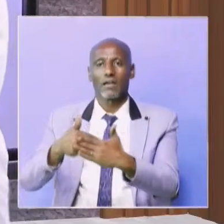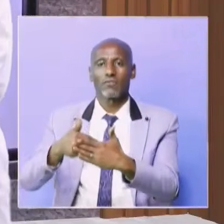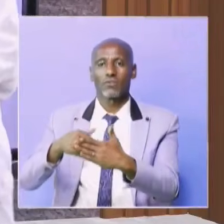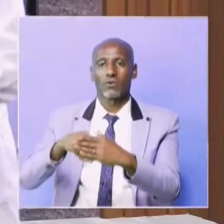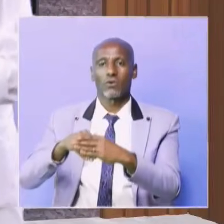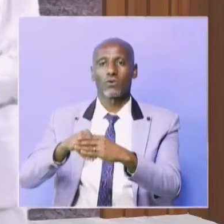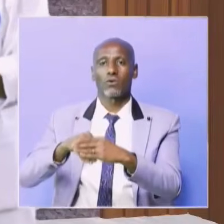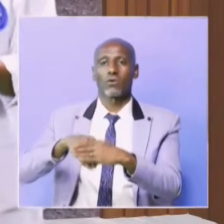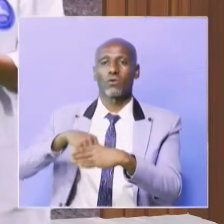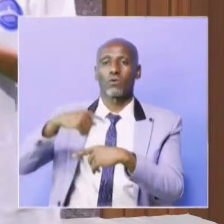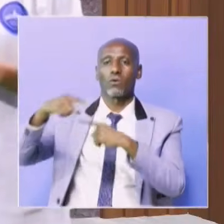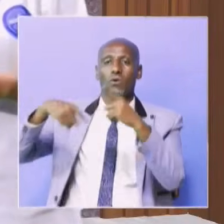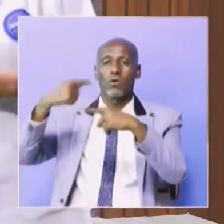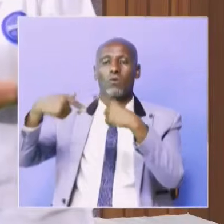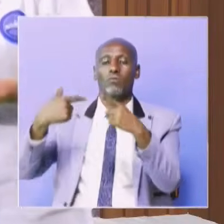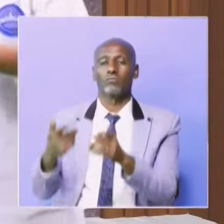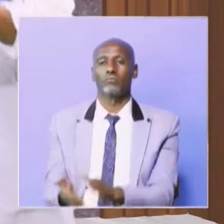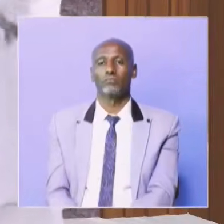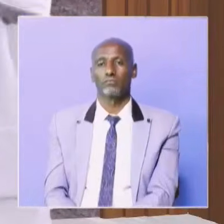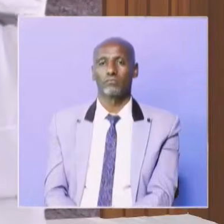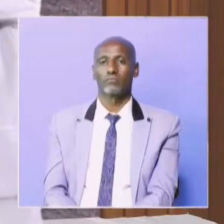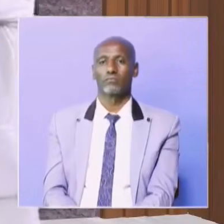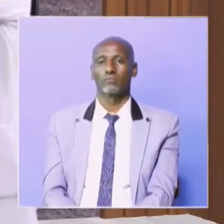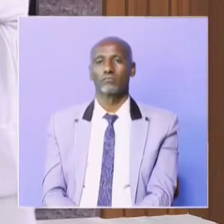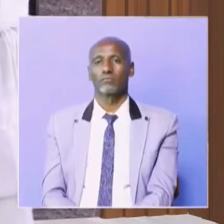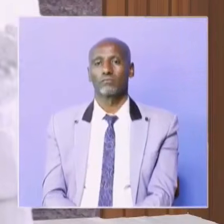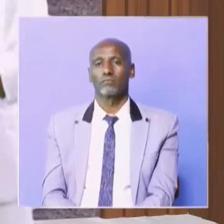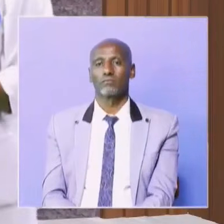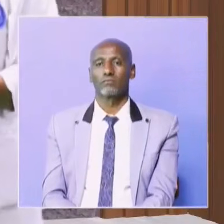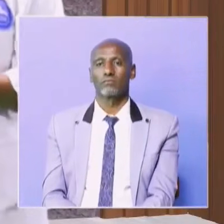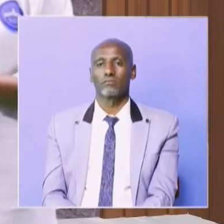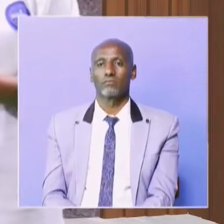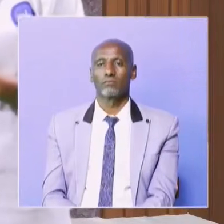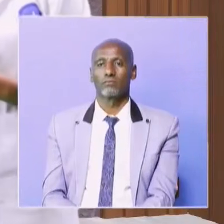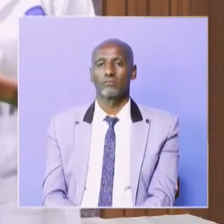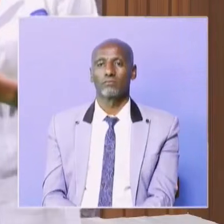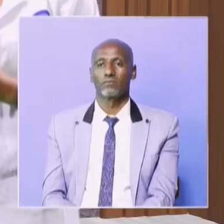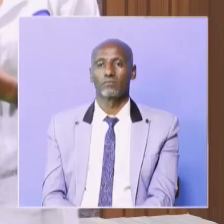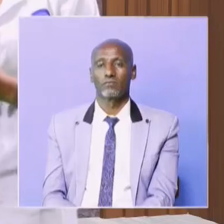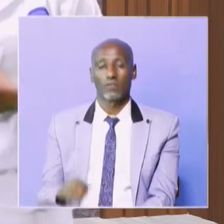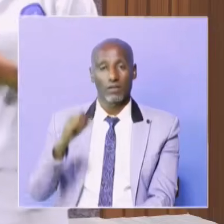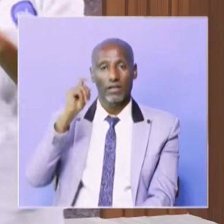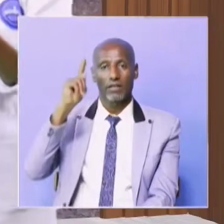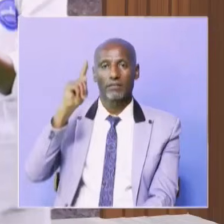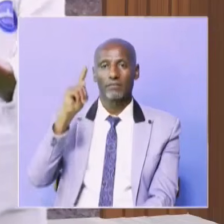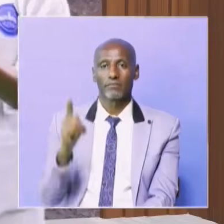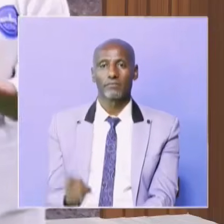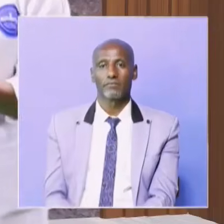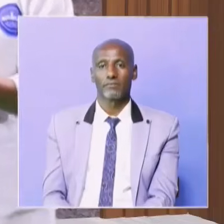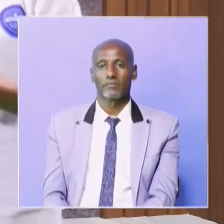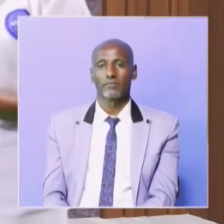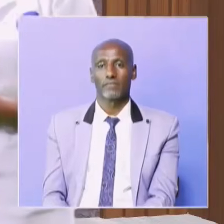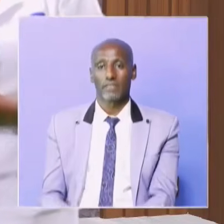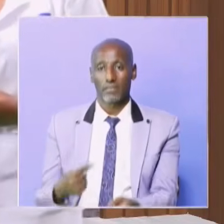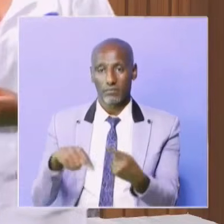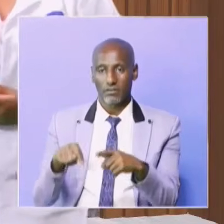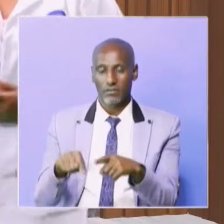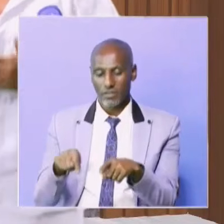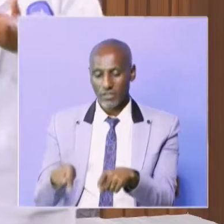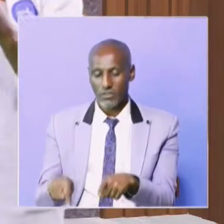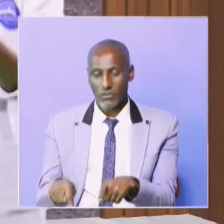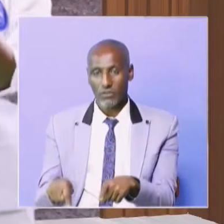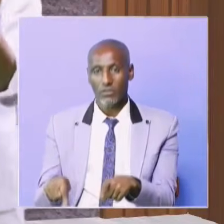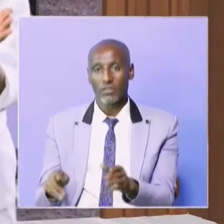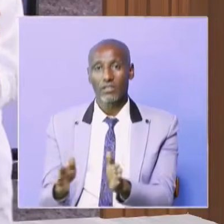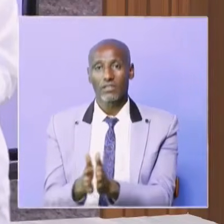country, or when it departs from our country, okay? Let's come to you in your school.